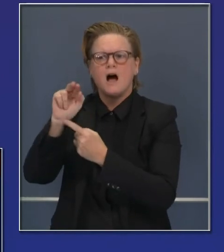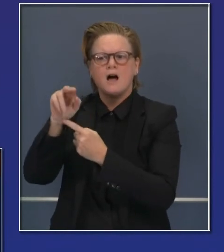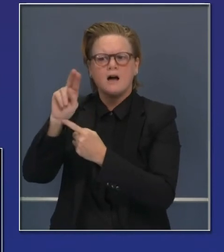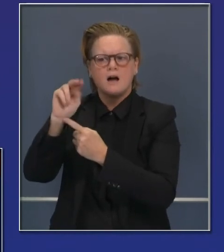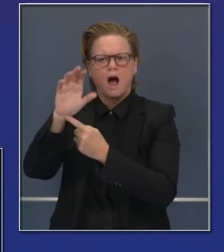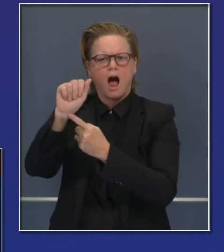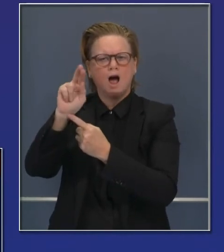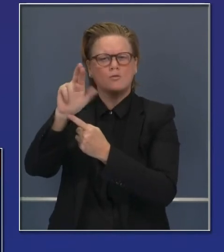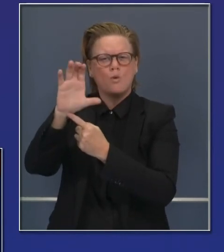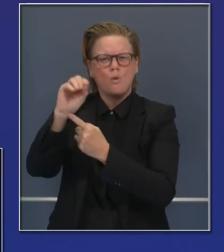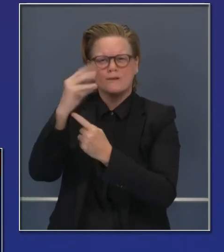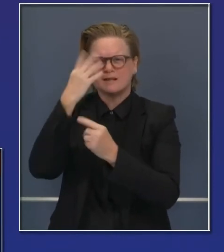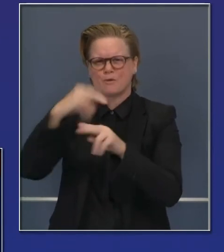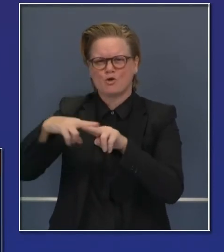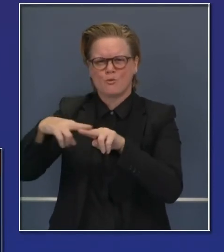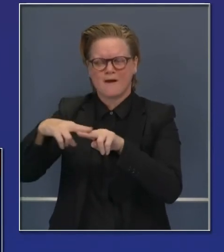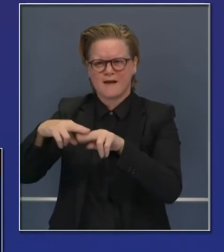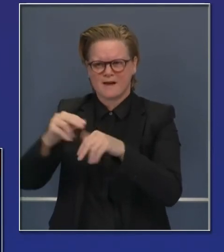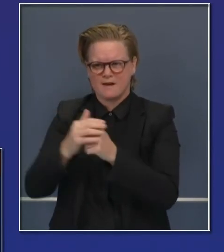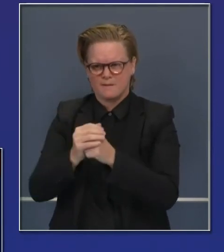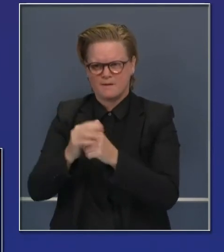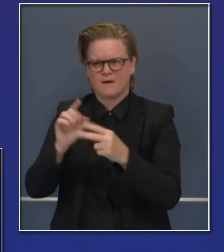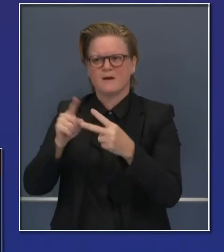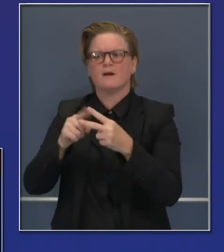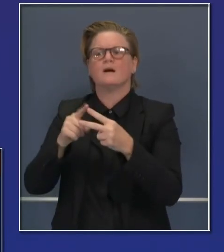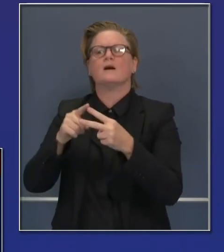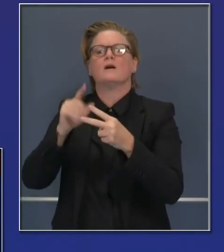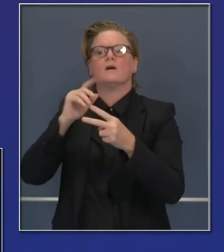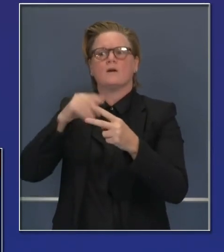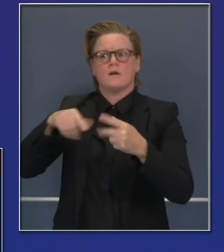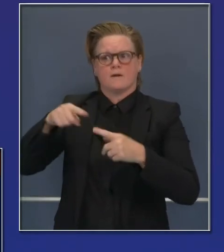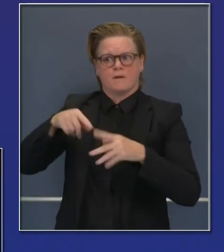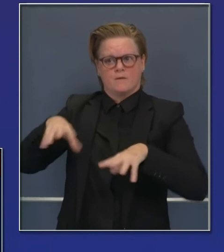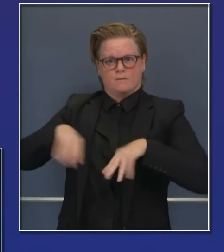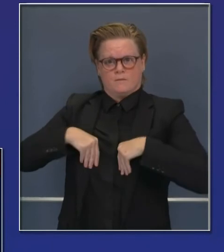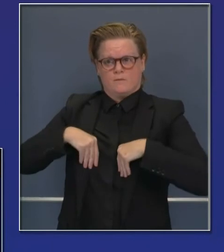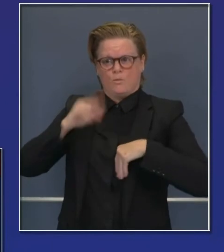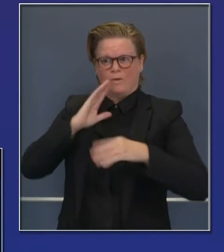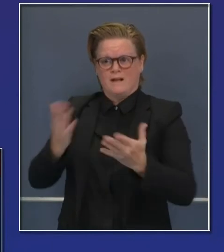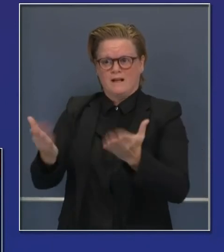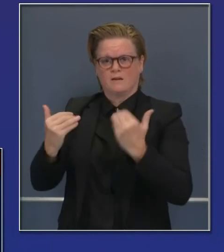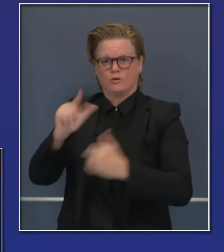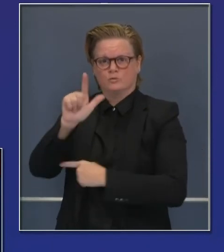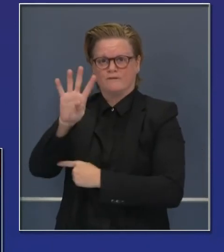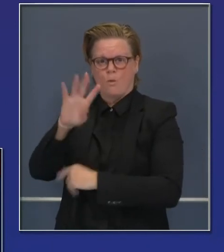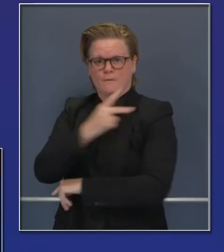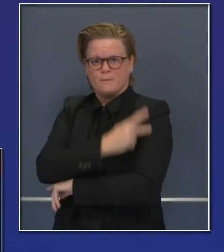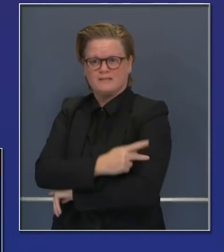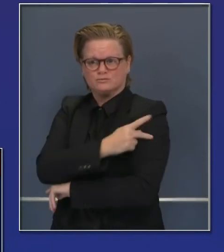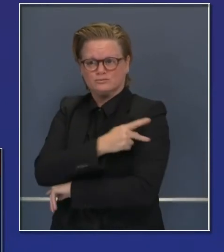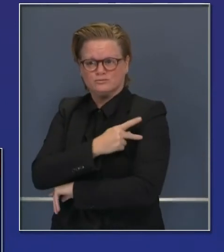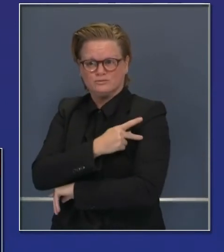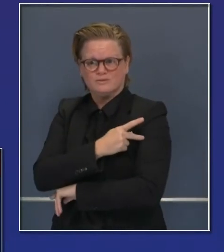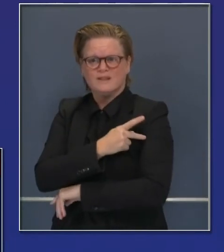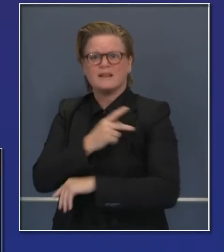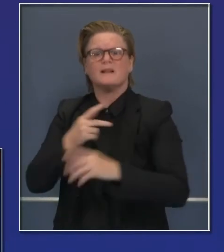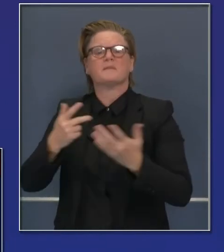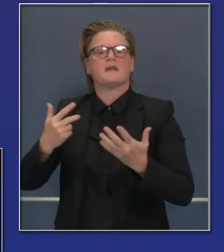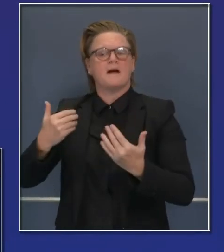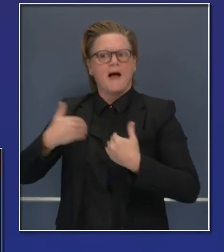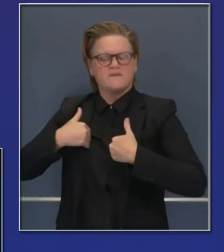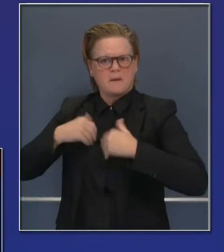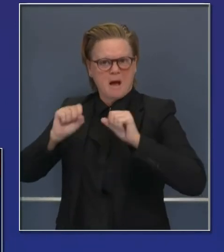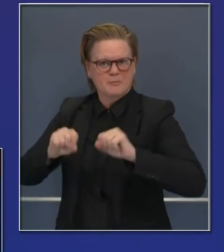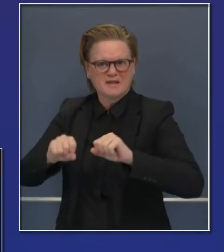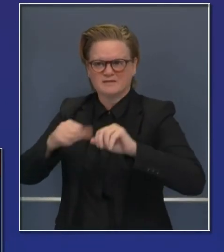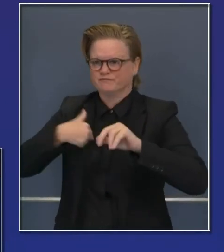224 patients. We have the ability now with the current ready-to-receive status in Imperial Valley College. These are the